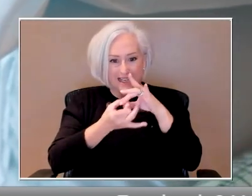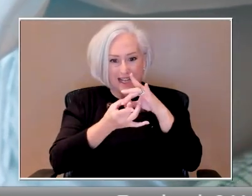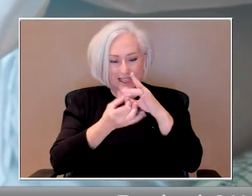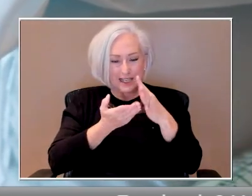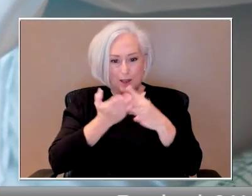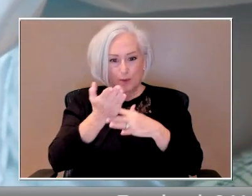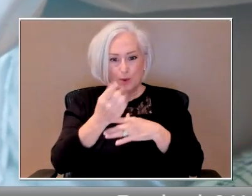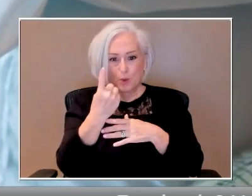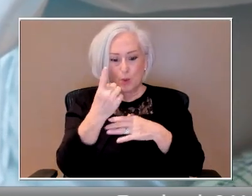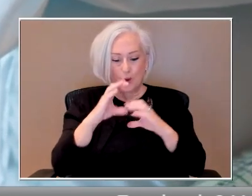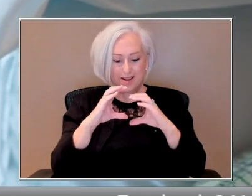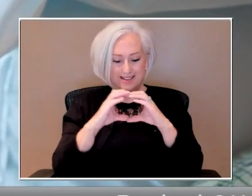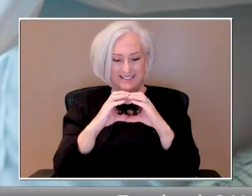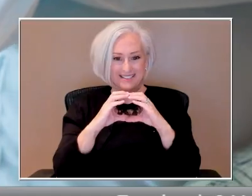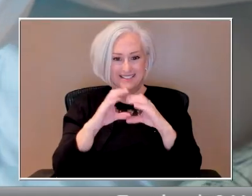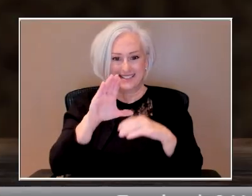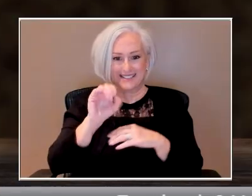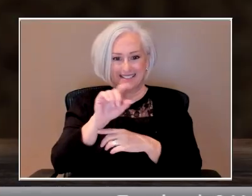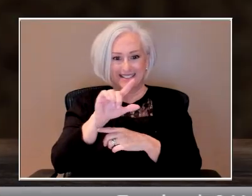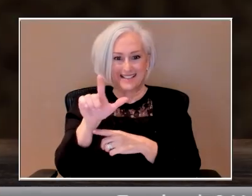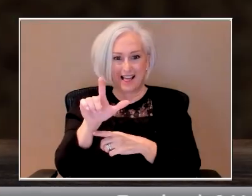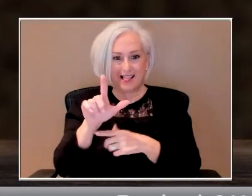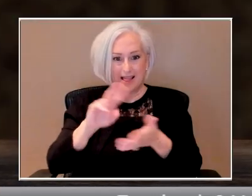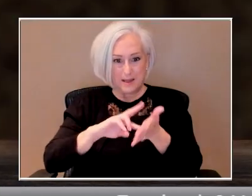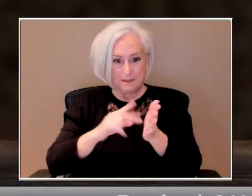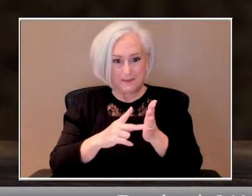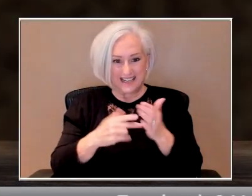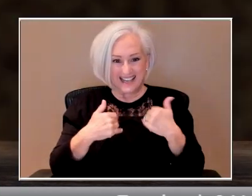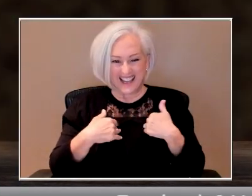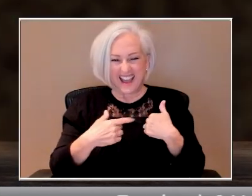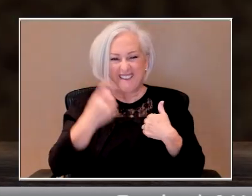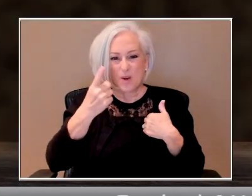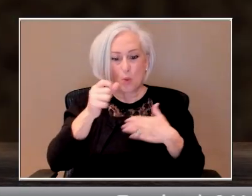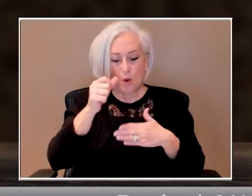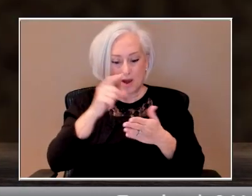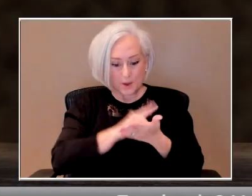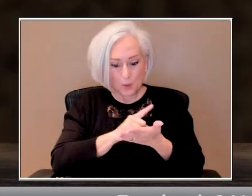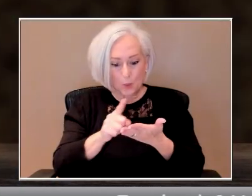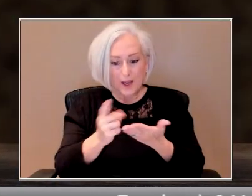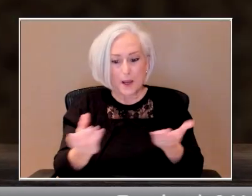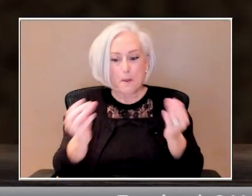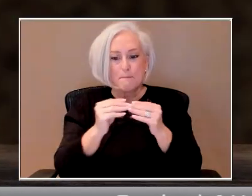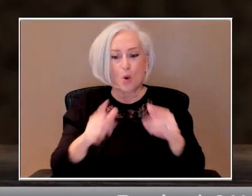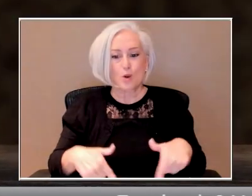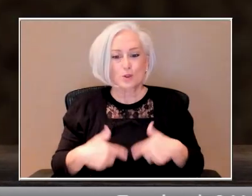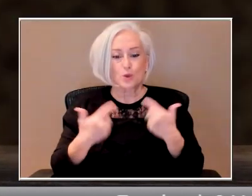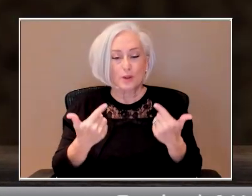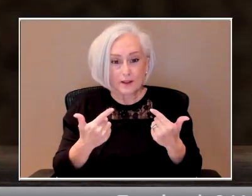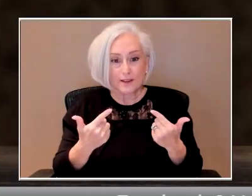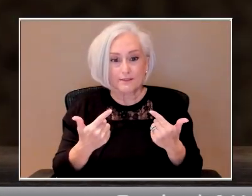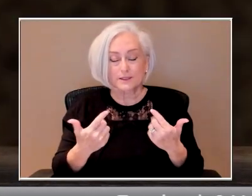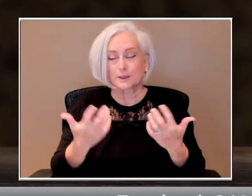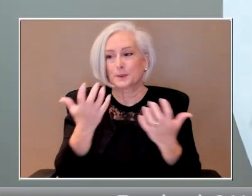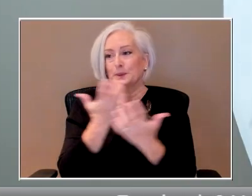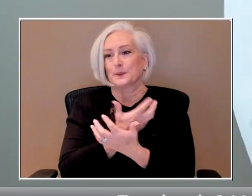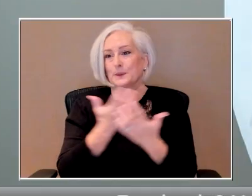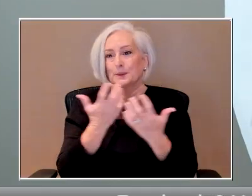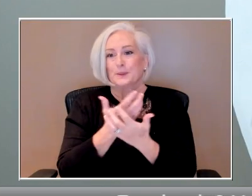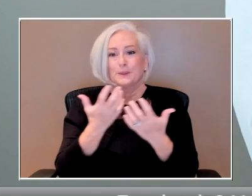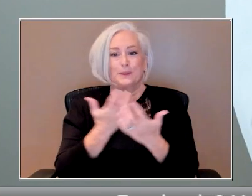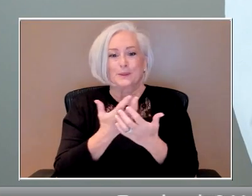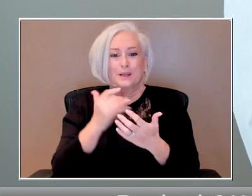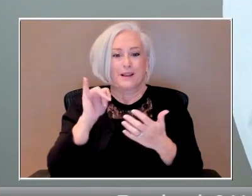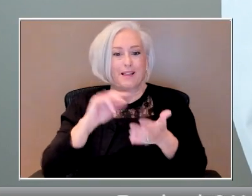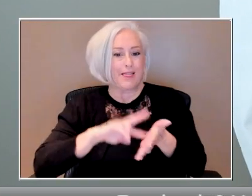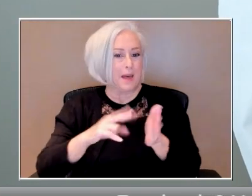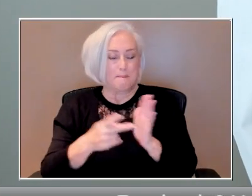had probably about a week or so to live. And that made the surgery much more involved. I don't even know how I can express